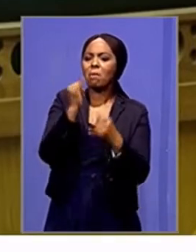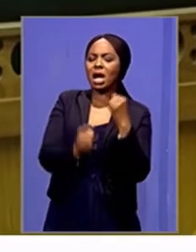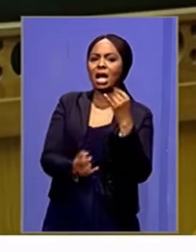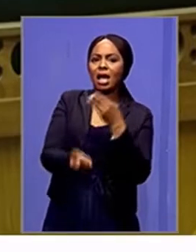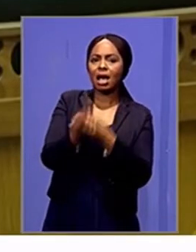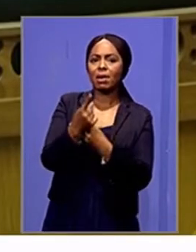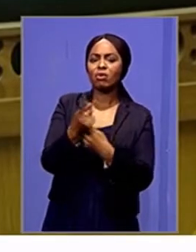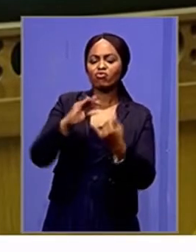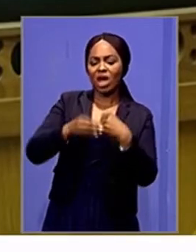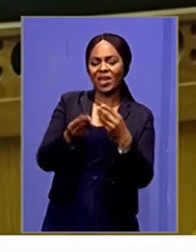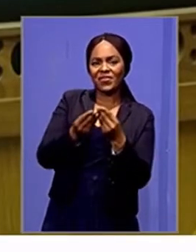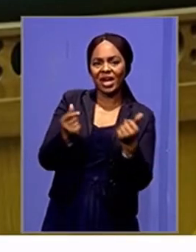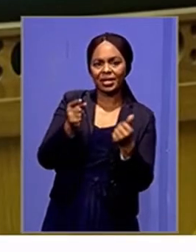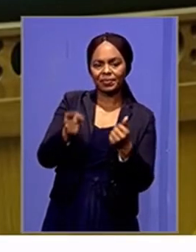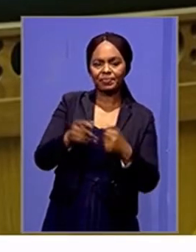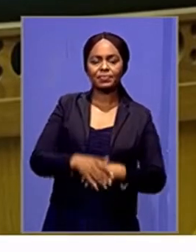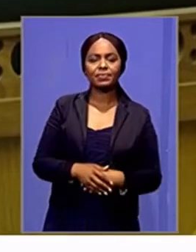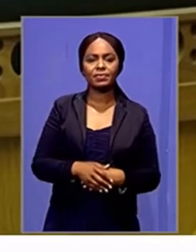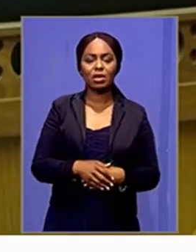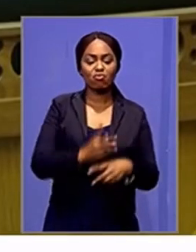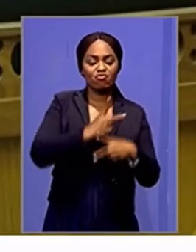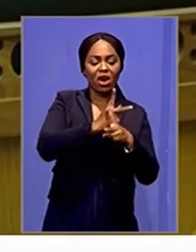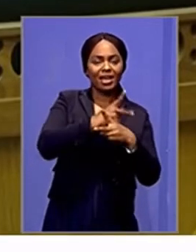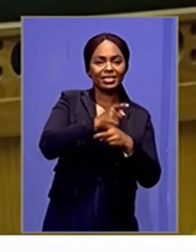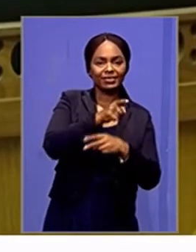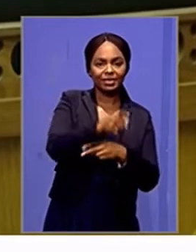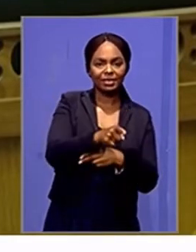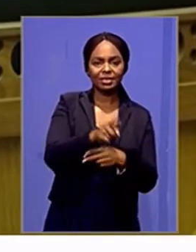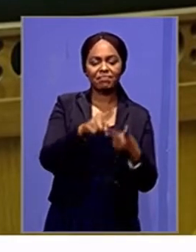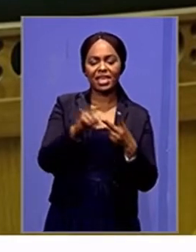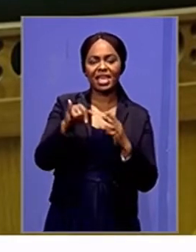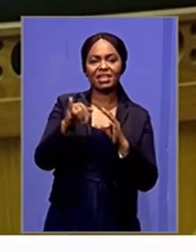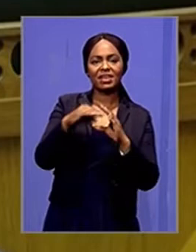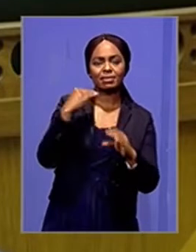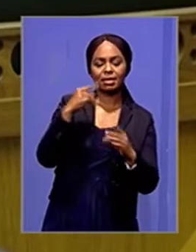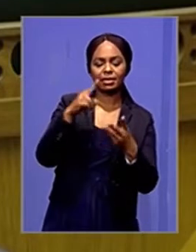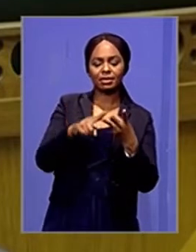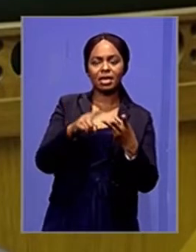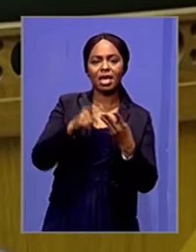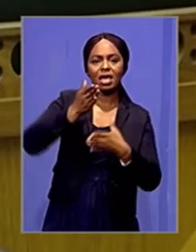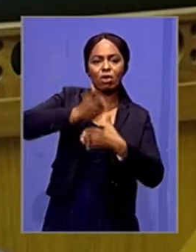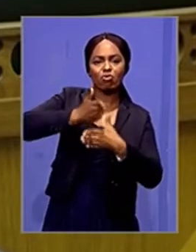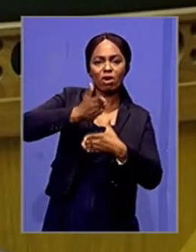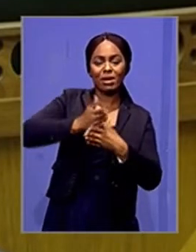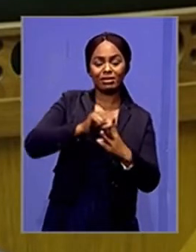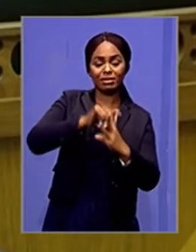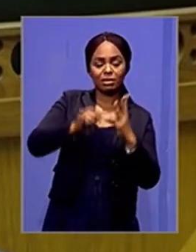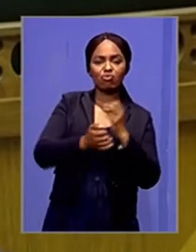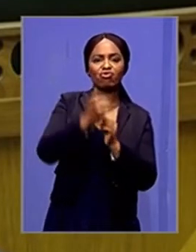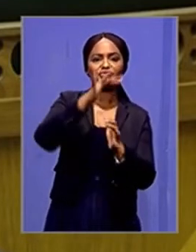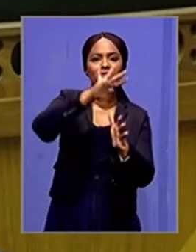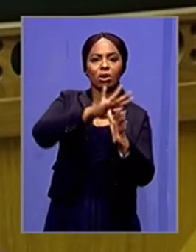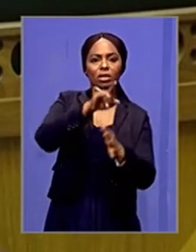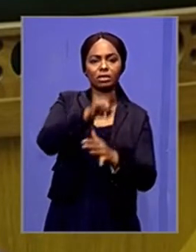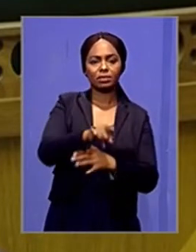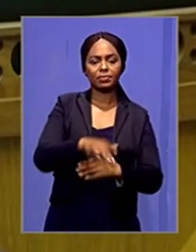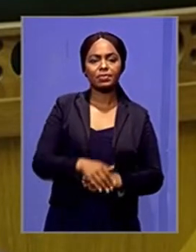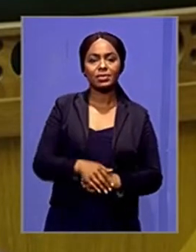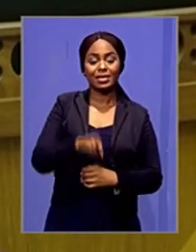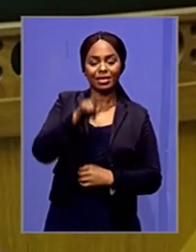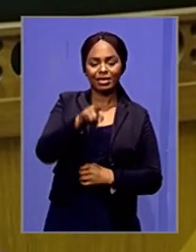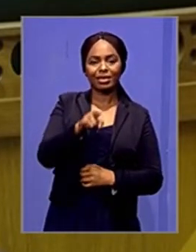improving competitiveness, productivity, investment and employment. Our first and immediate task in